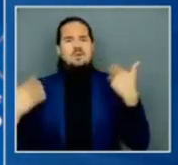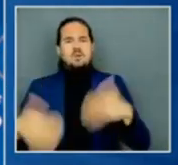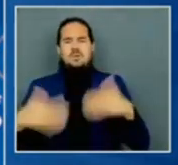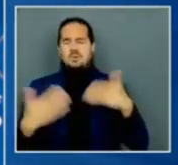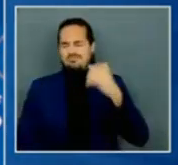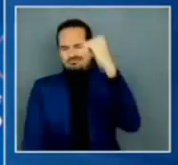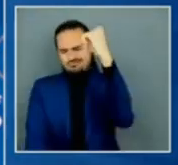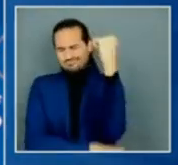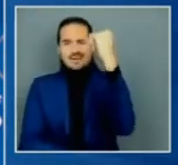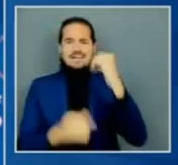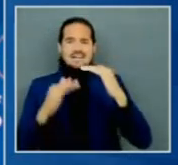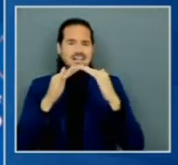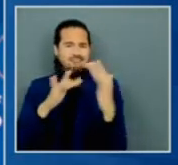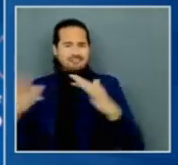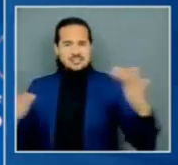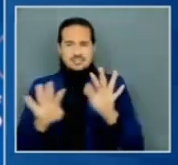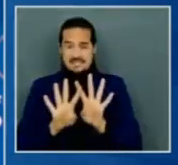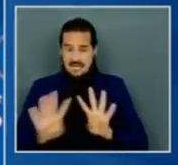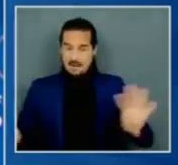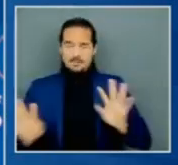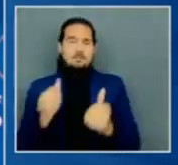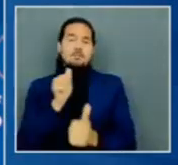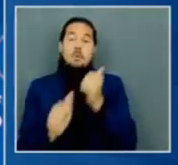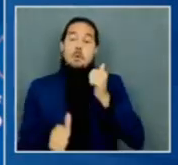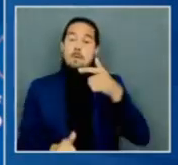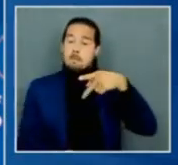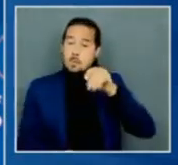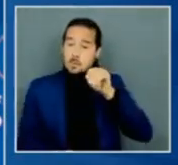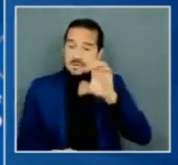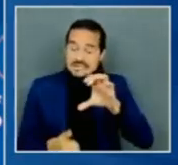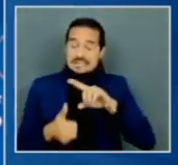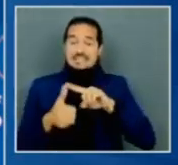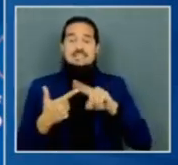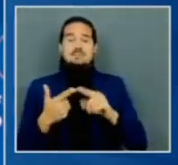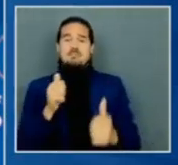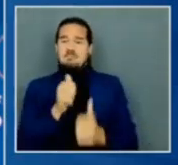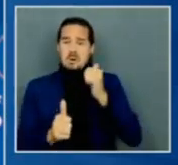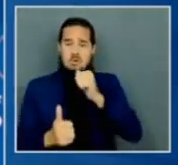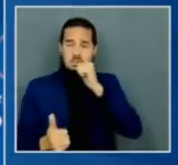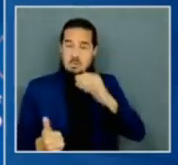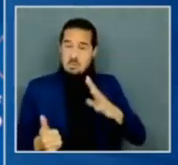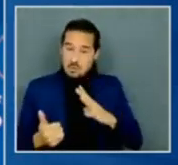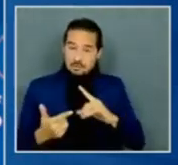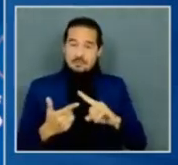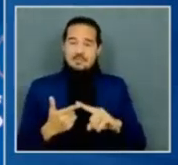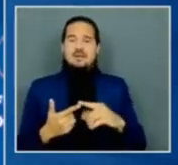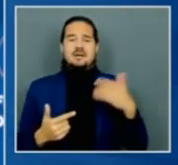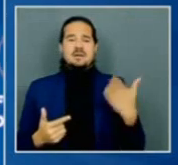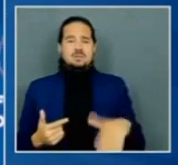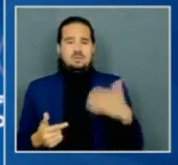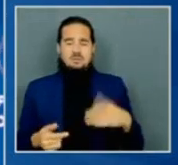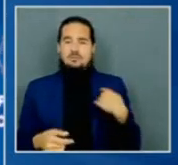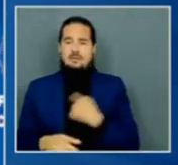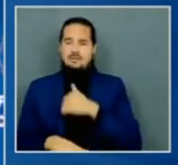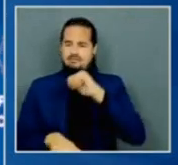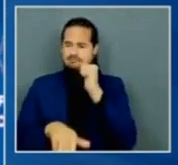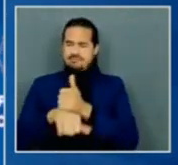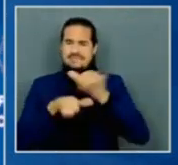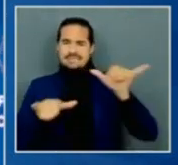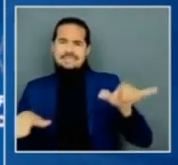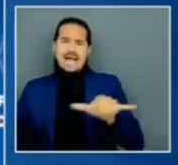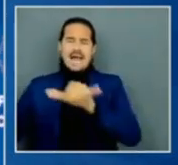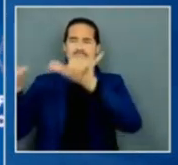history. We'll have more people of color than any cabinet ever. We'll have more women than any cabinet ever. We'll have a cabinet of